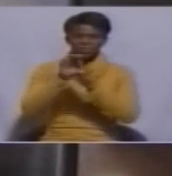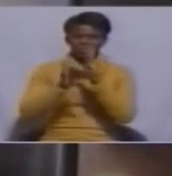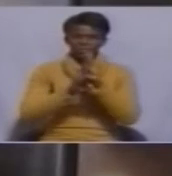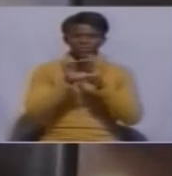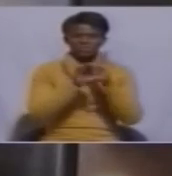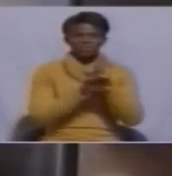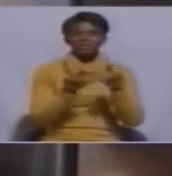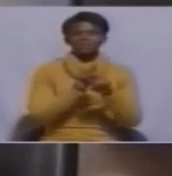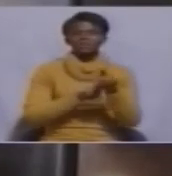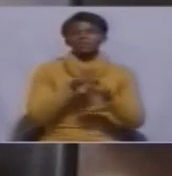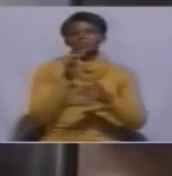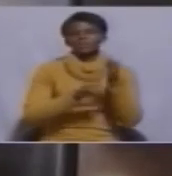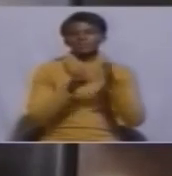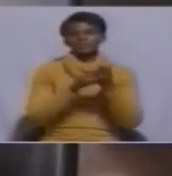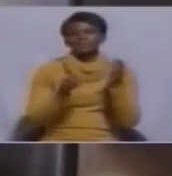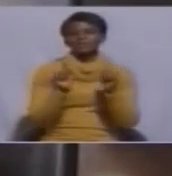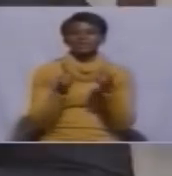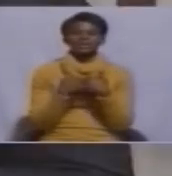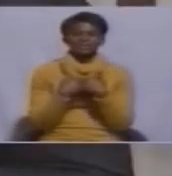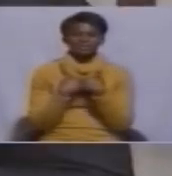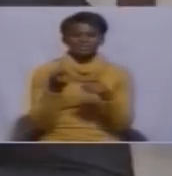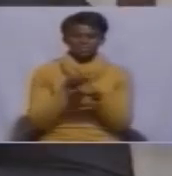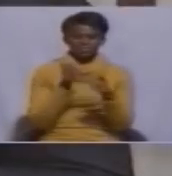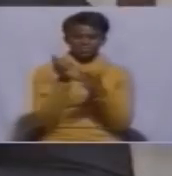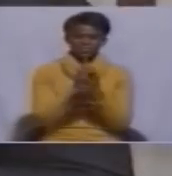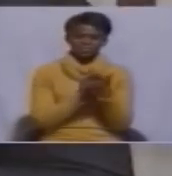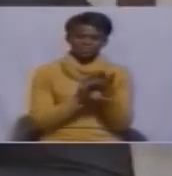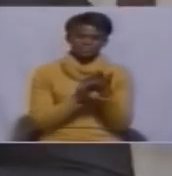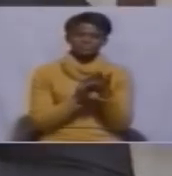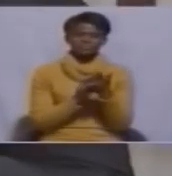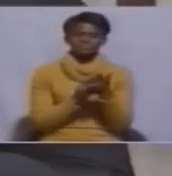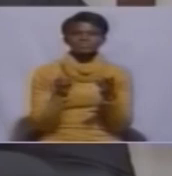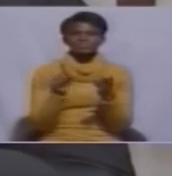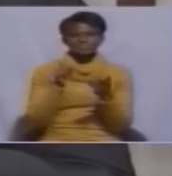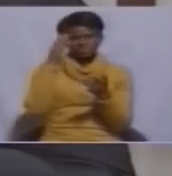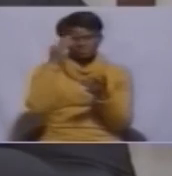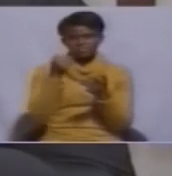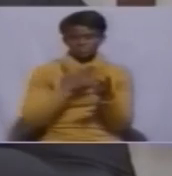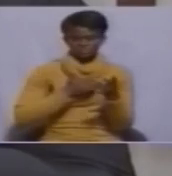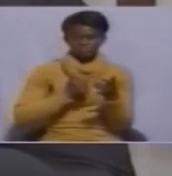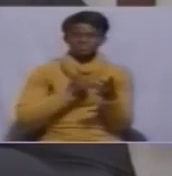there's some of the clauses you could still have removed anyway, from the draft. Yeah, so I'm saying that